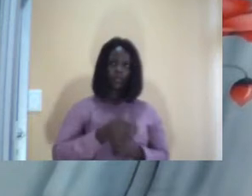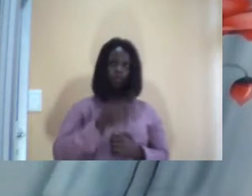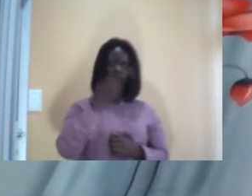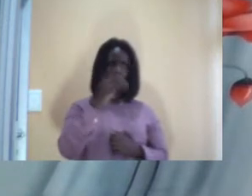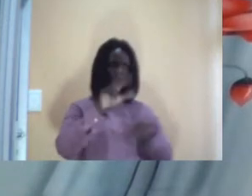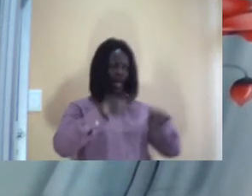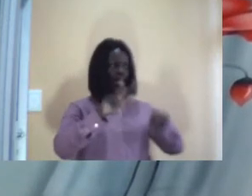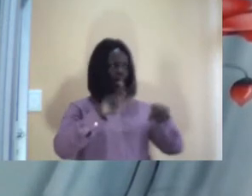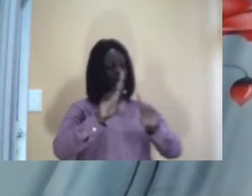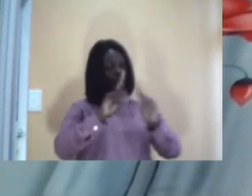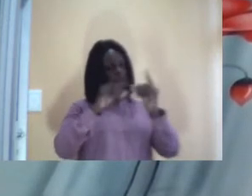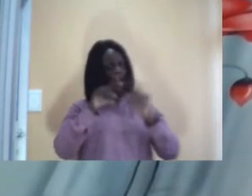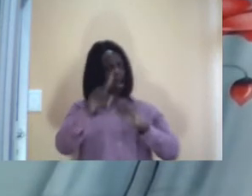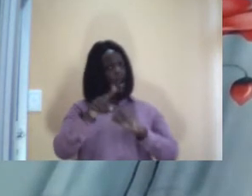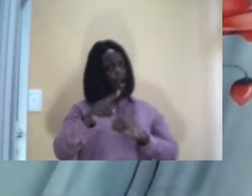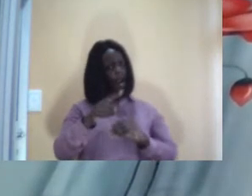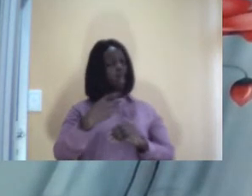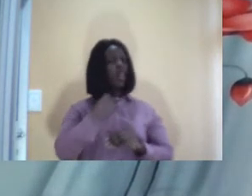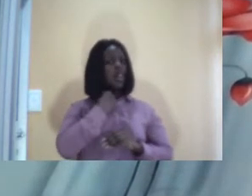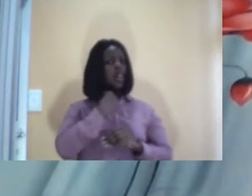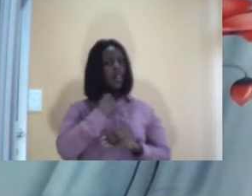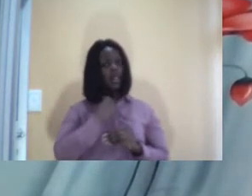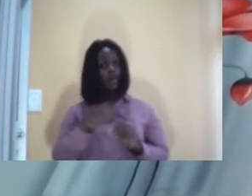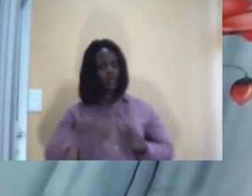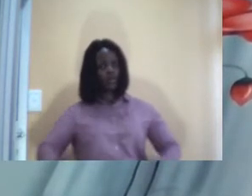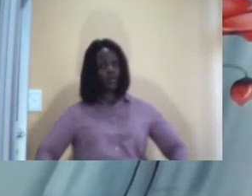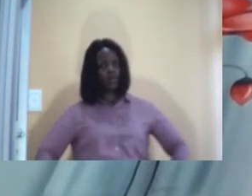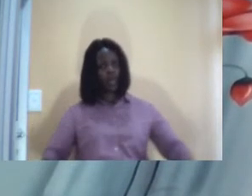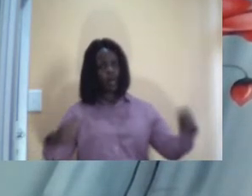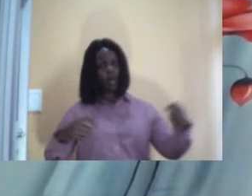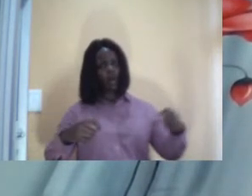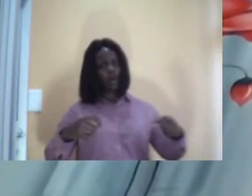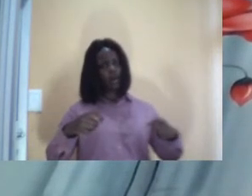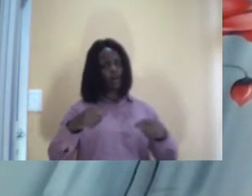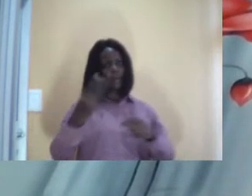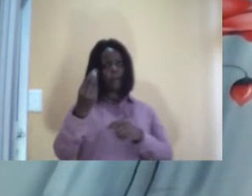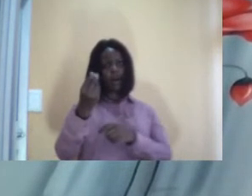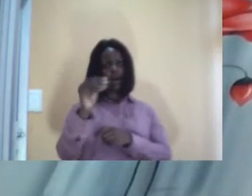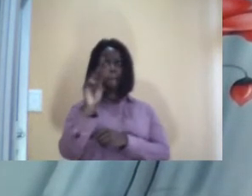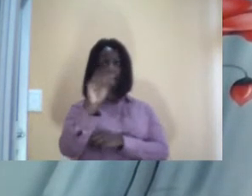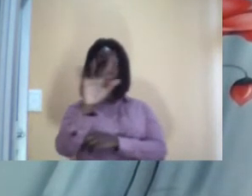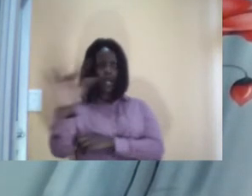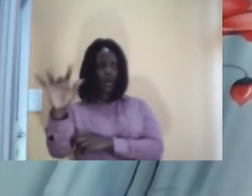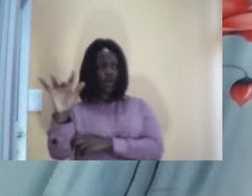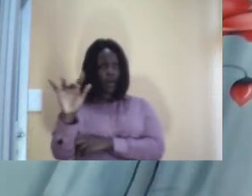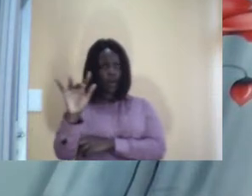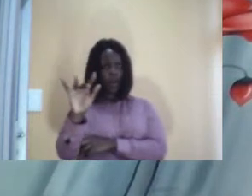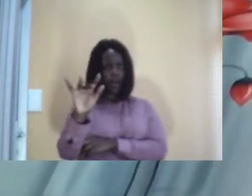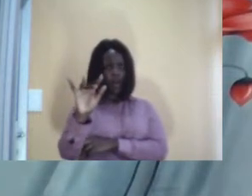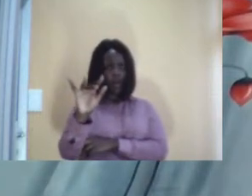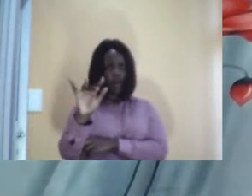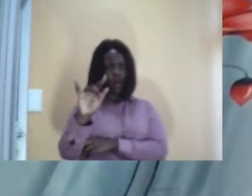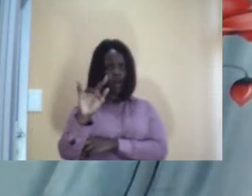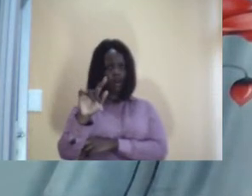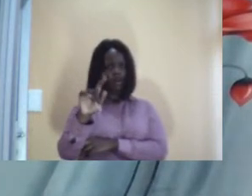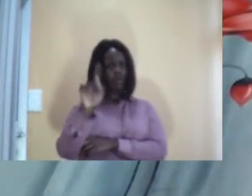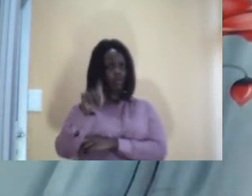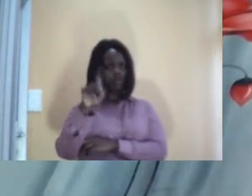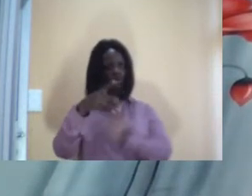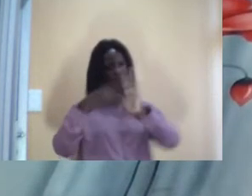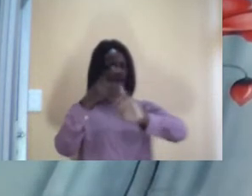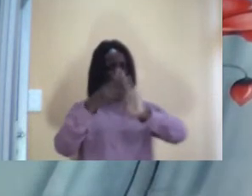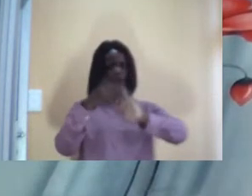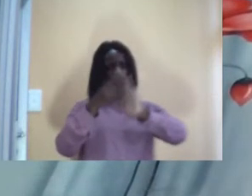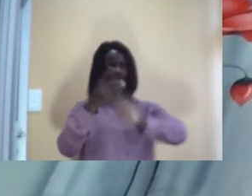2018, this department failed to spend a million of rand in grant meant to develop farming in